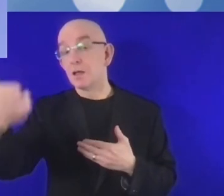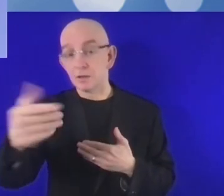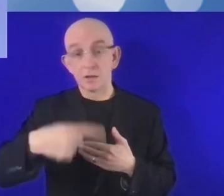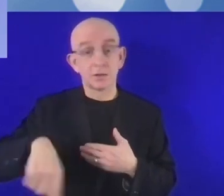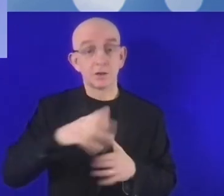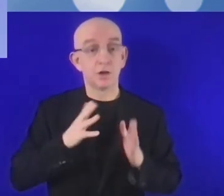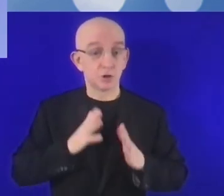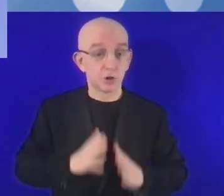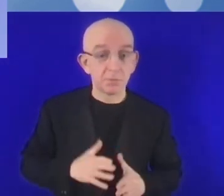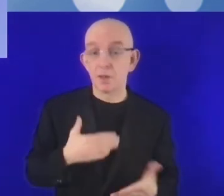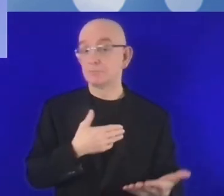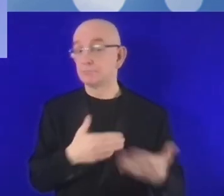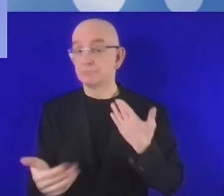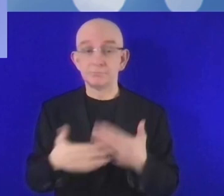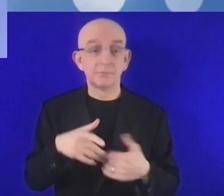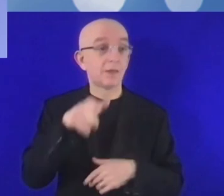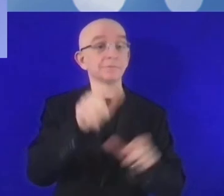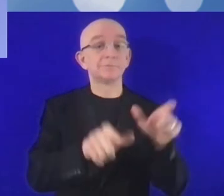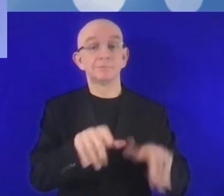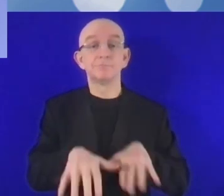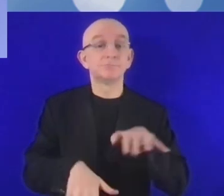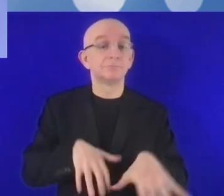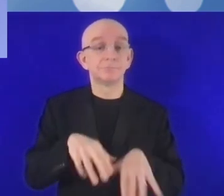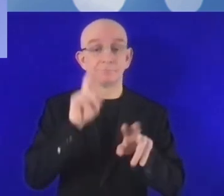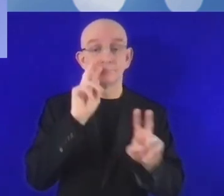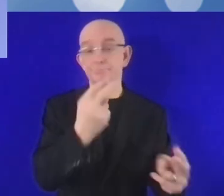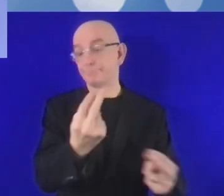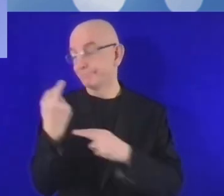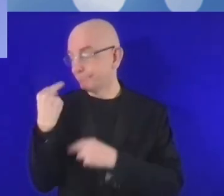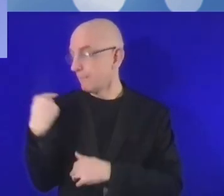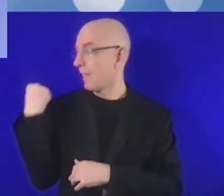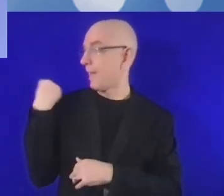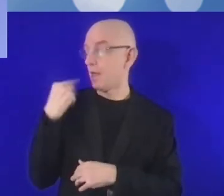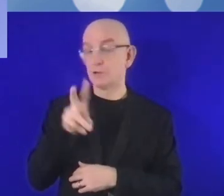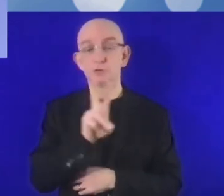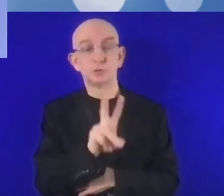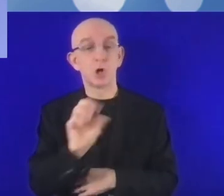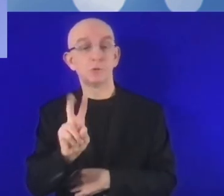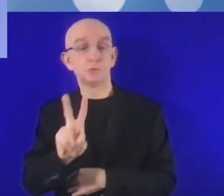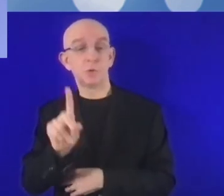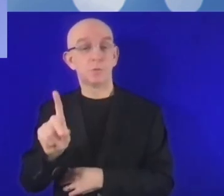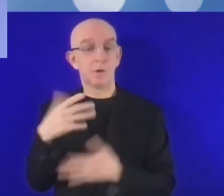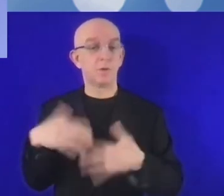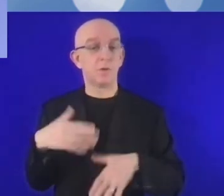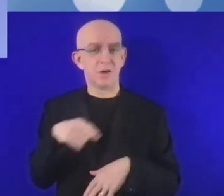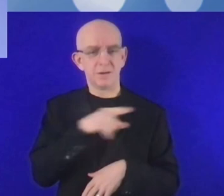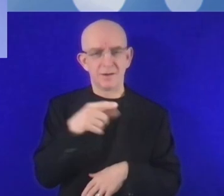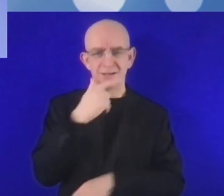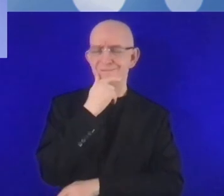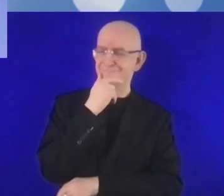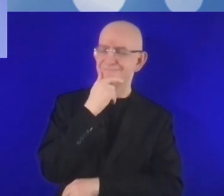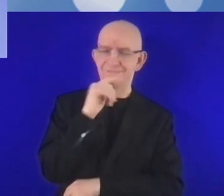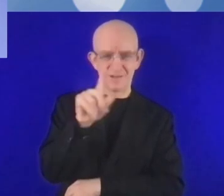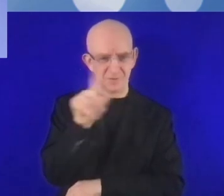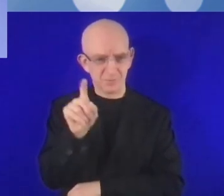in a world full of AI? Or were they flushed away by the avalanche of data because we were unable to collaborate and